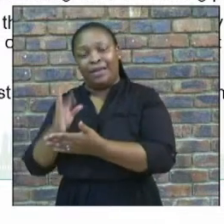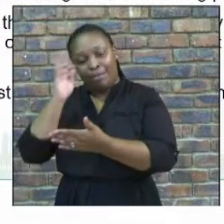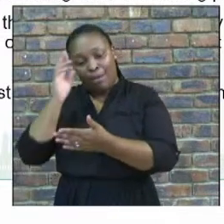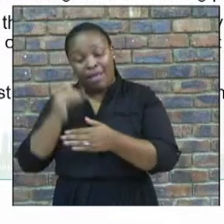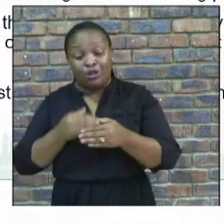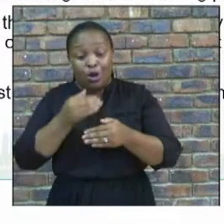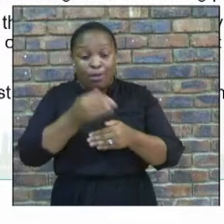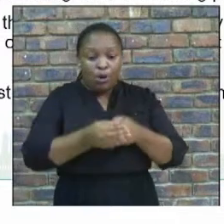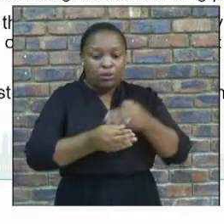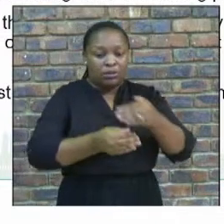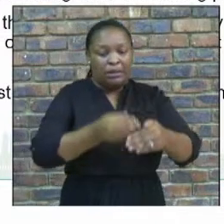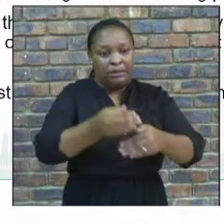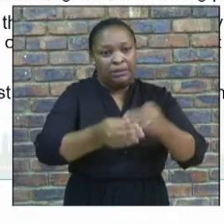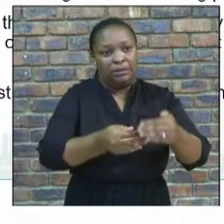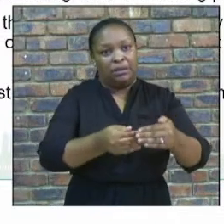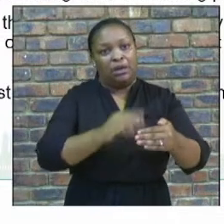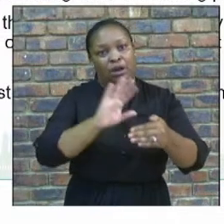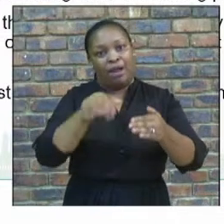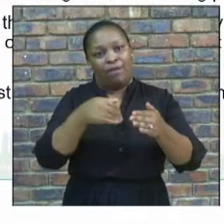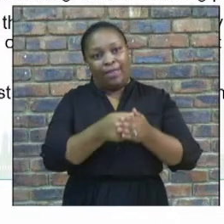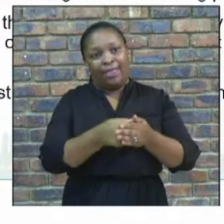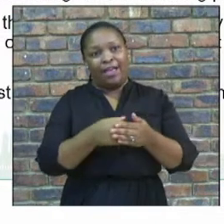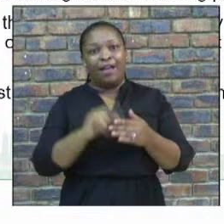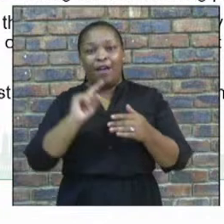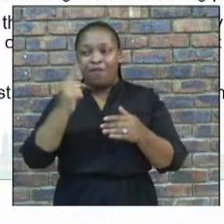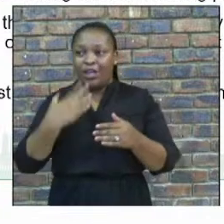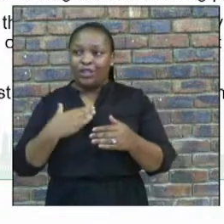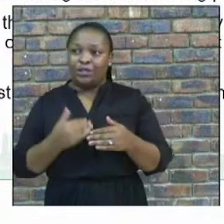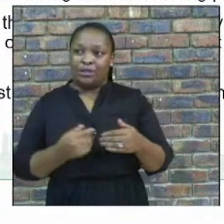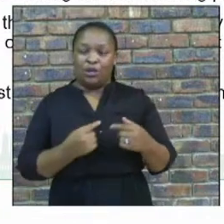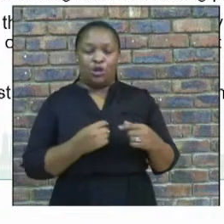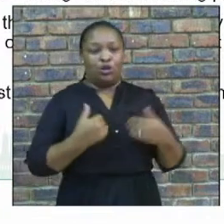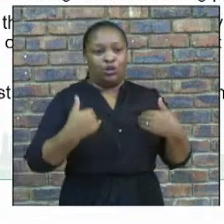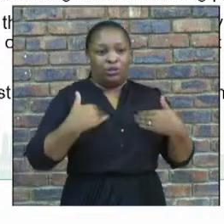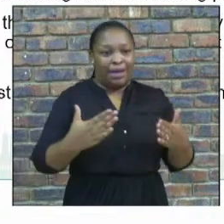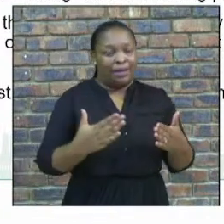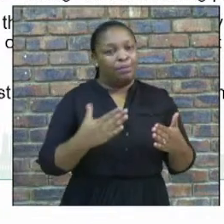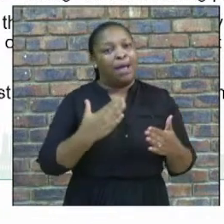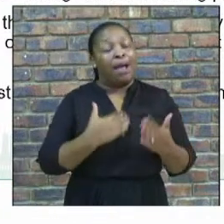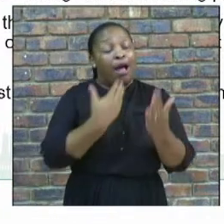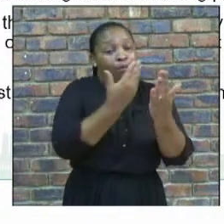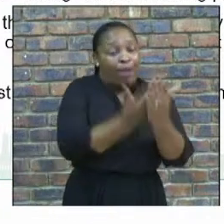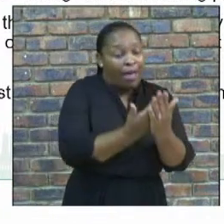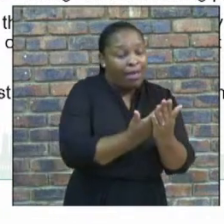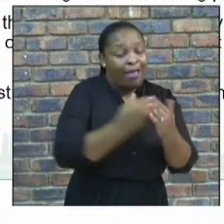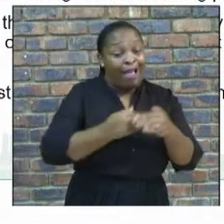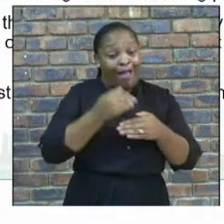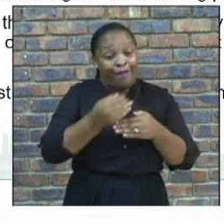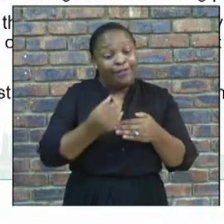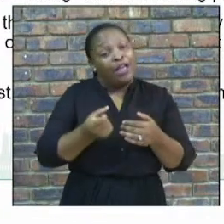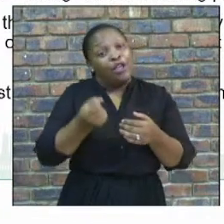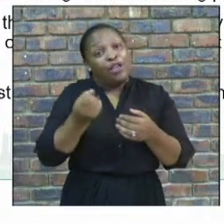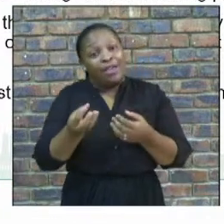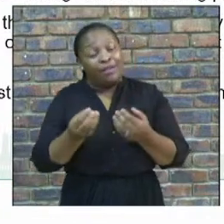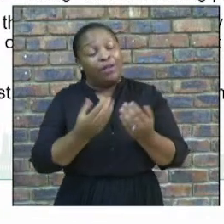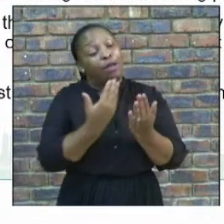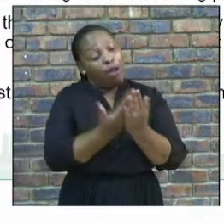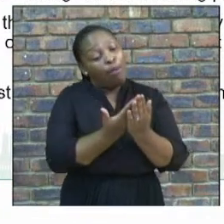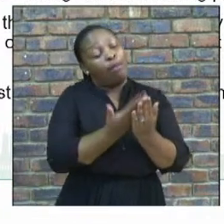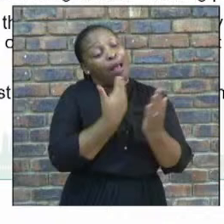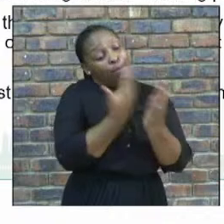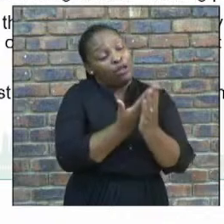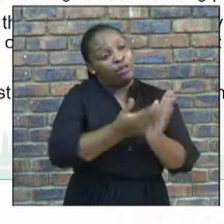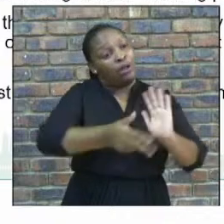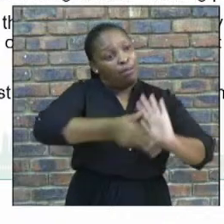you will also progress to the second, to the third, and to the fourth term of exploration phase,